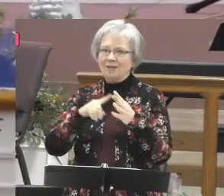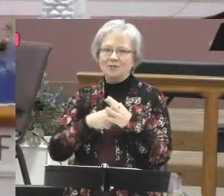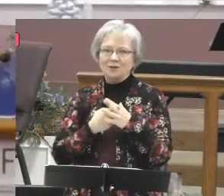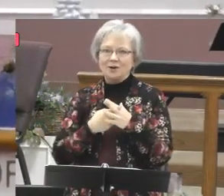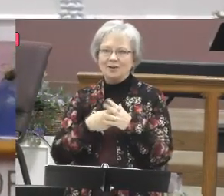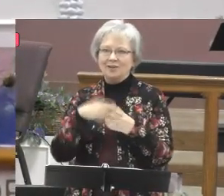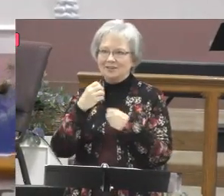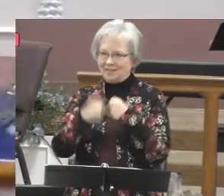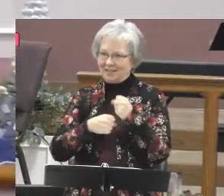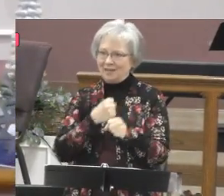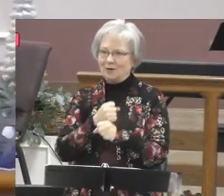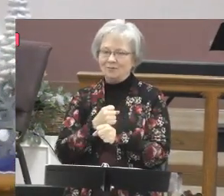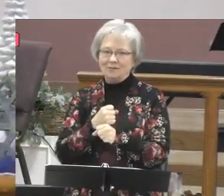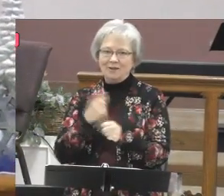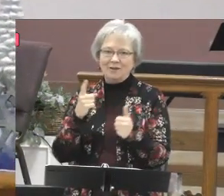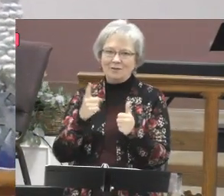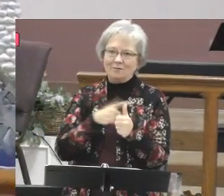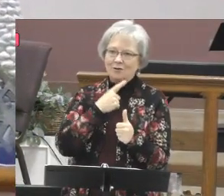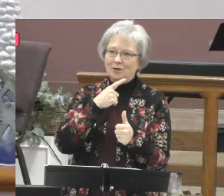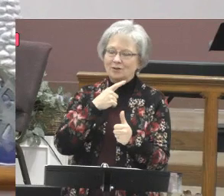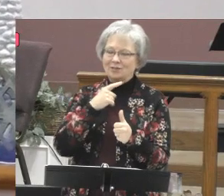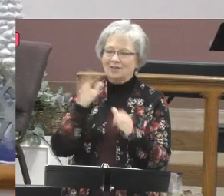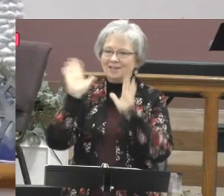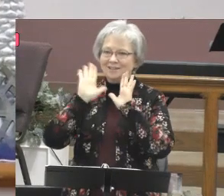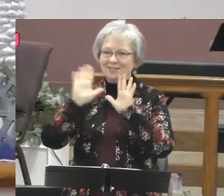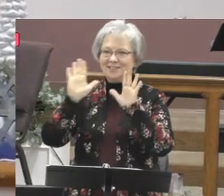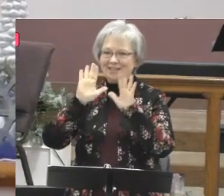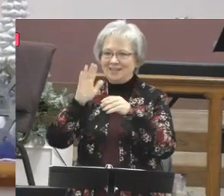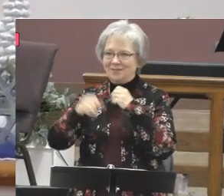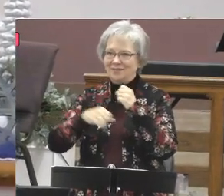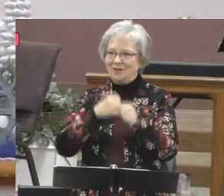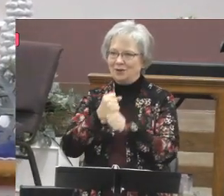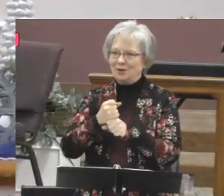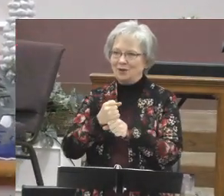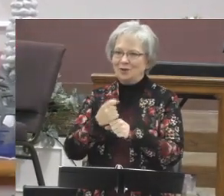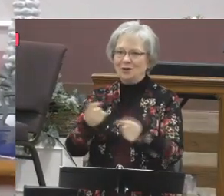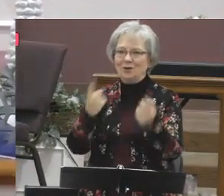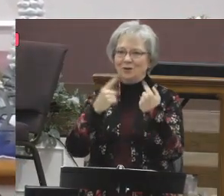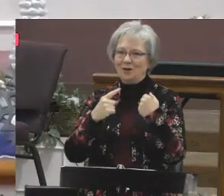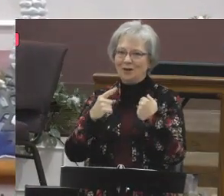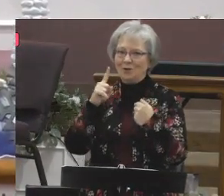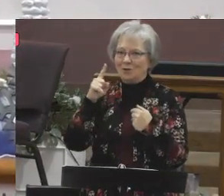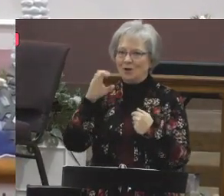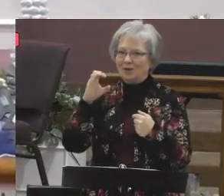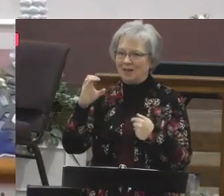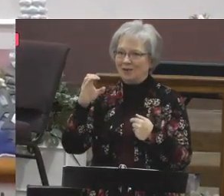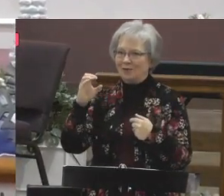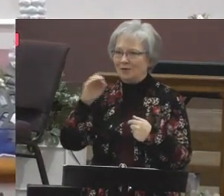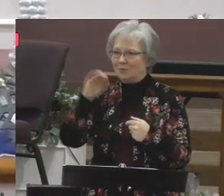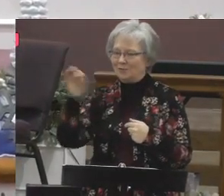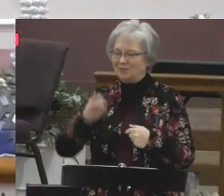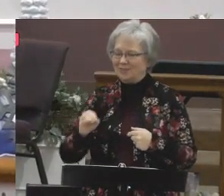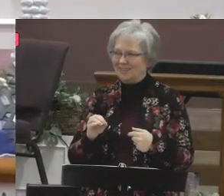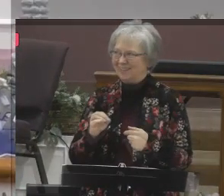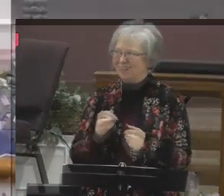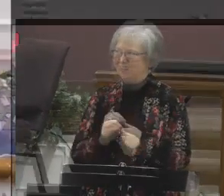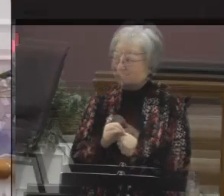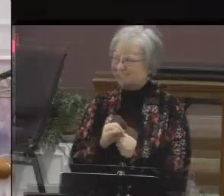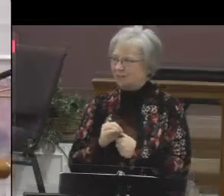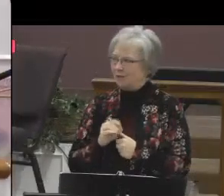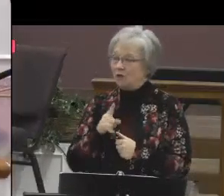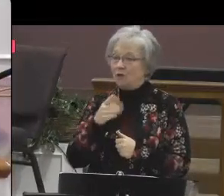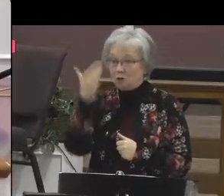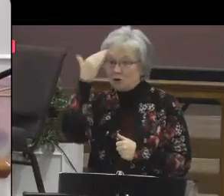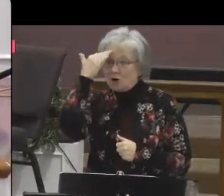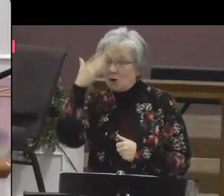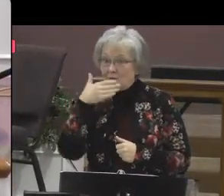year. First Sunday of the year, you are batting 100% for attendance this year. Did you know that? And